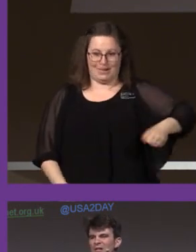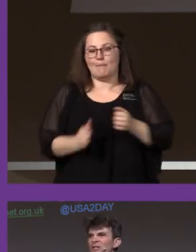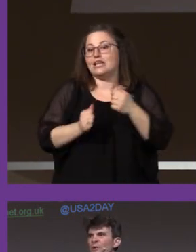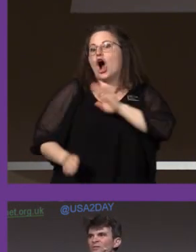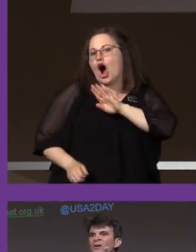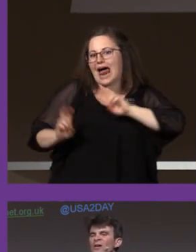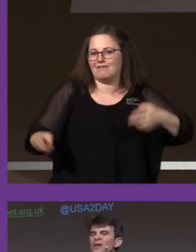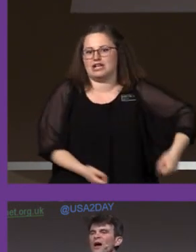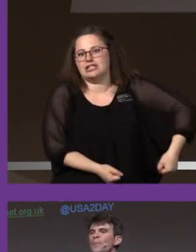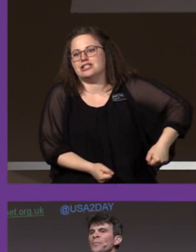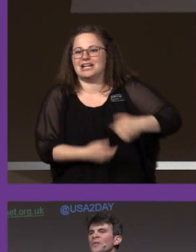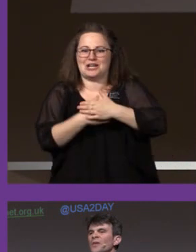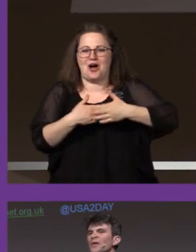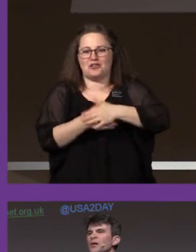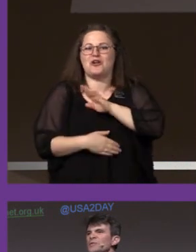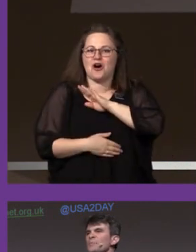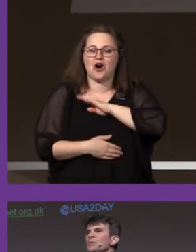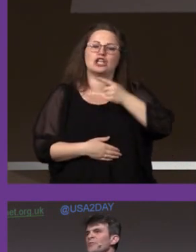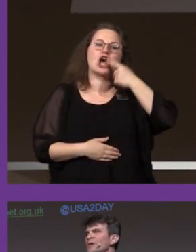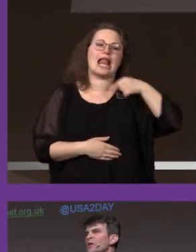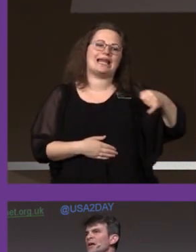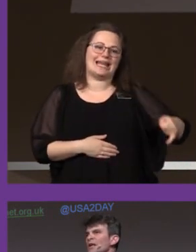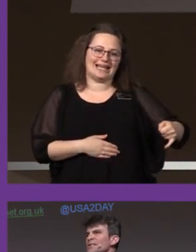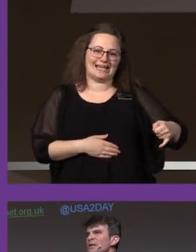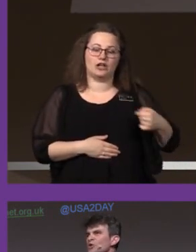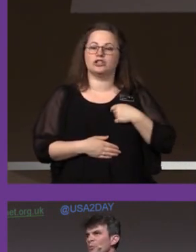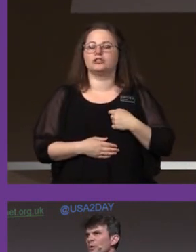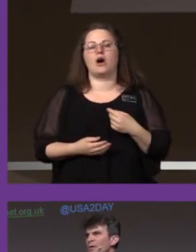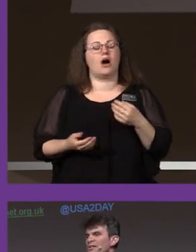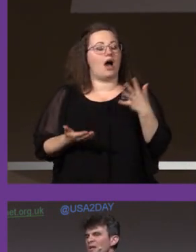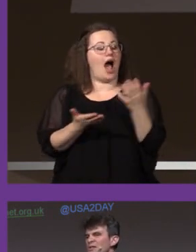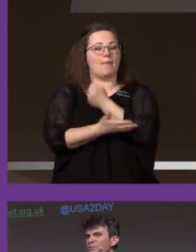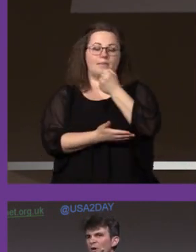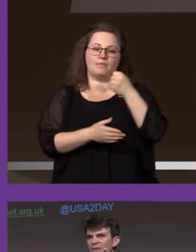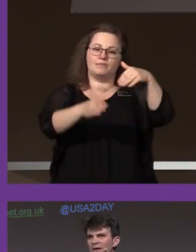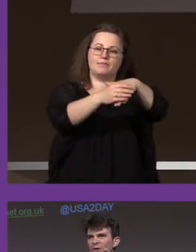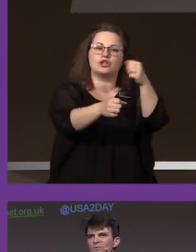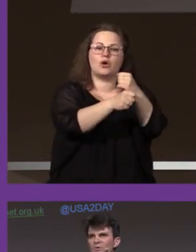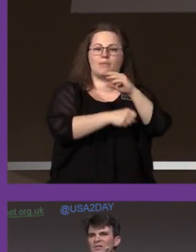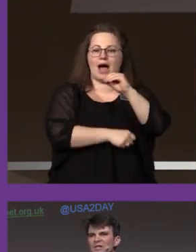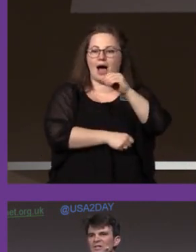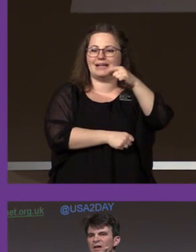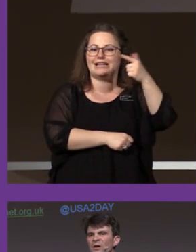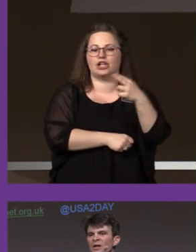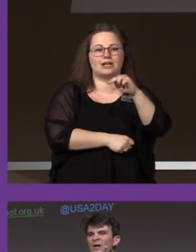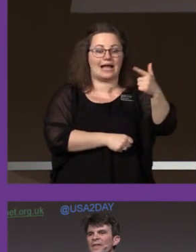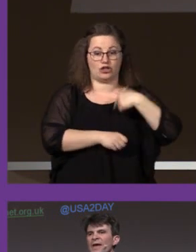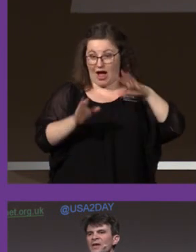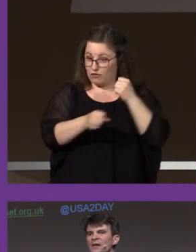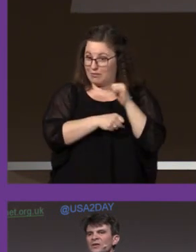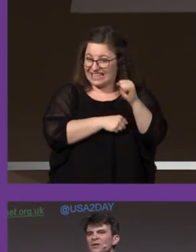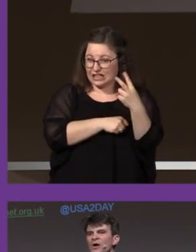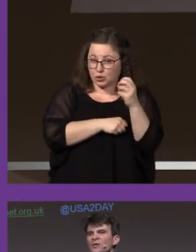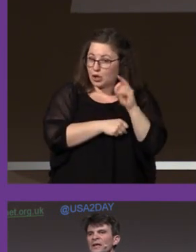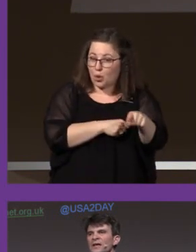I had lugged it around. I was able, very, very luckily, to get a job with AbilityNet. I've worked there for over 20 years now, and